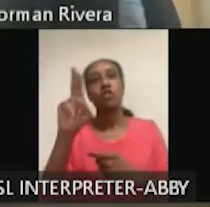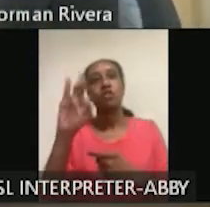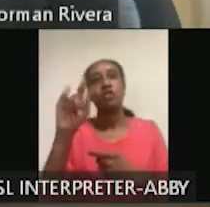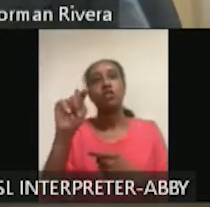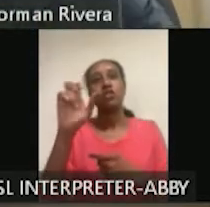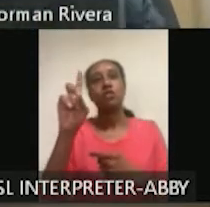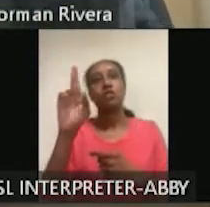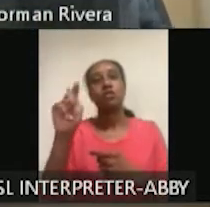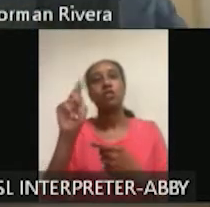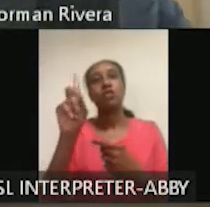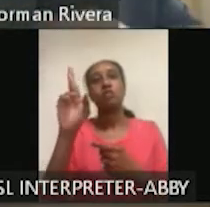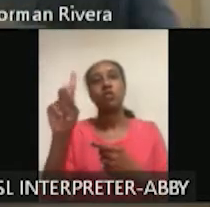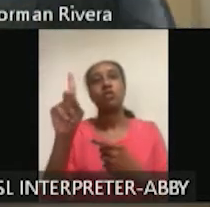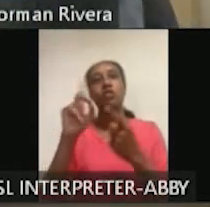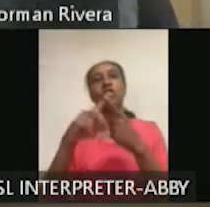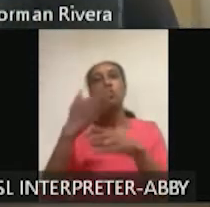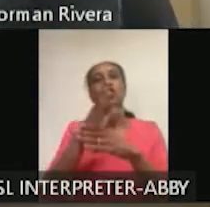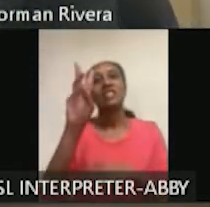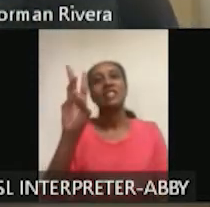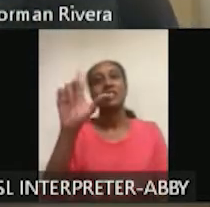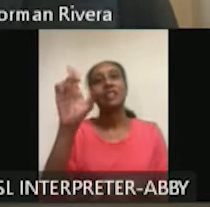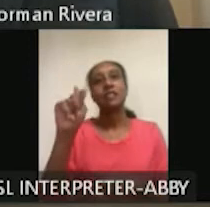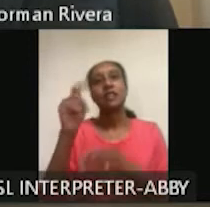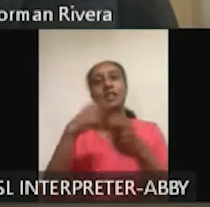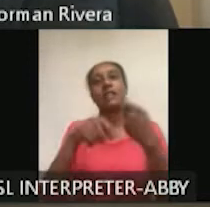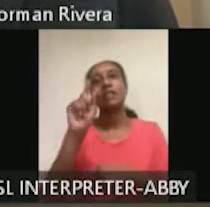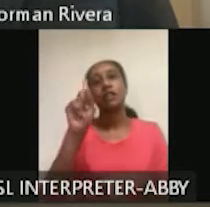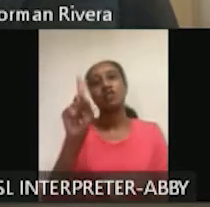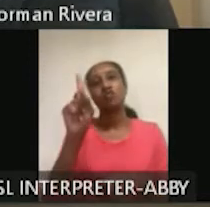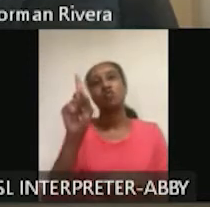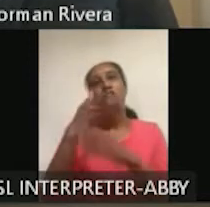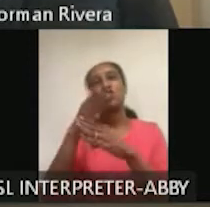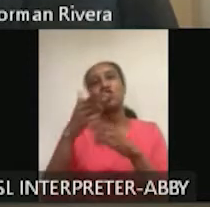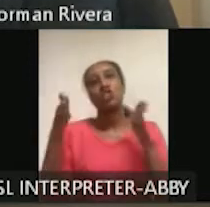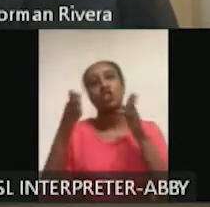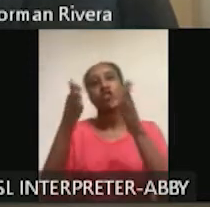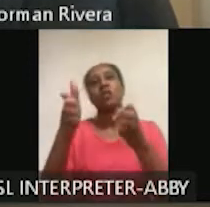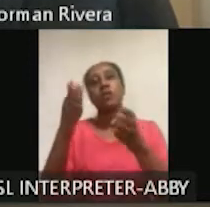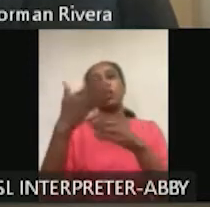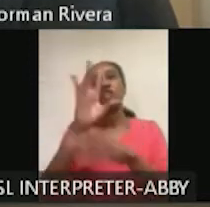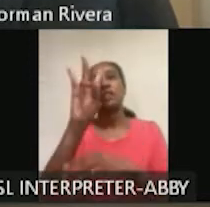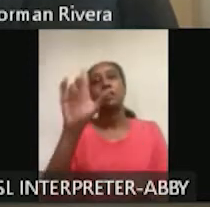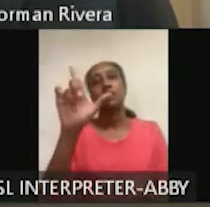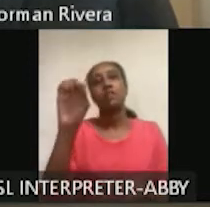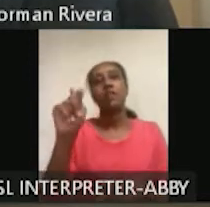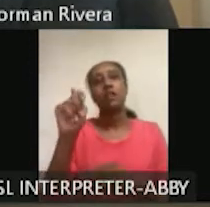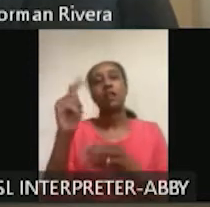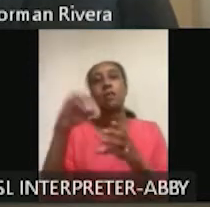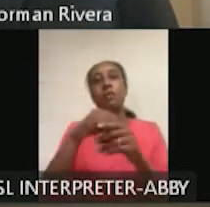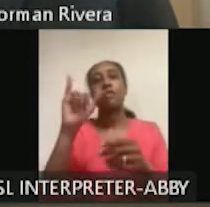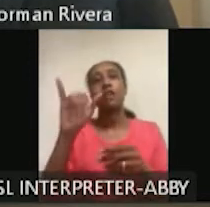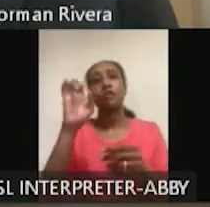serve 6 lots instead of one shared driveway serving 7 lots. Part of this